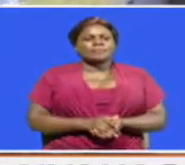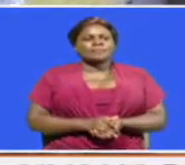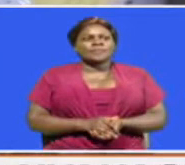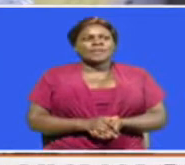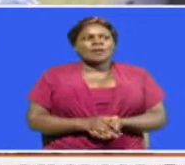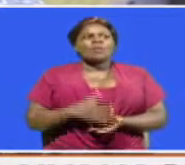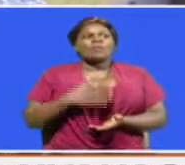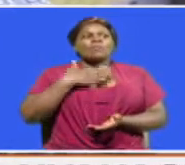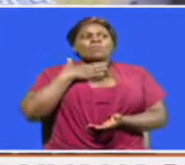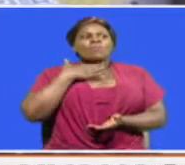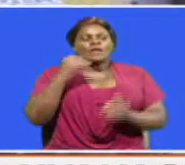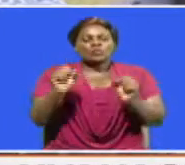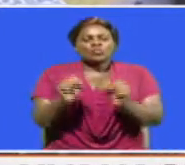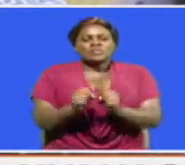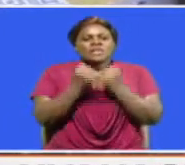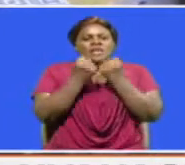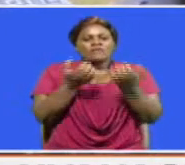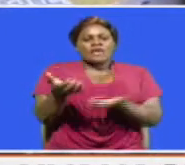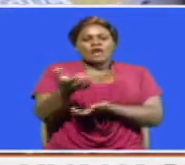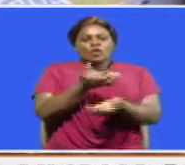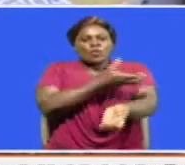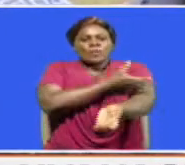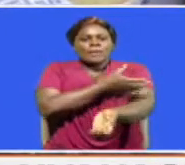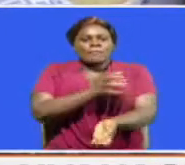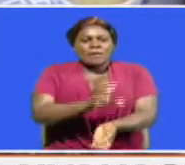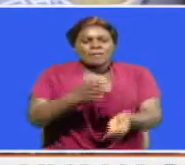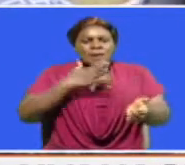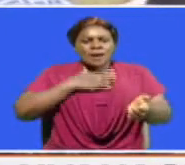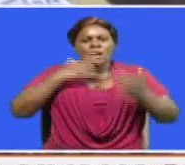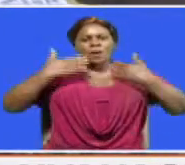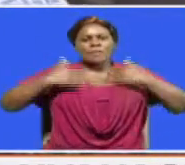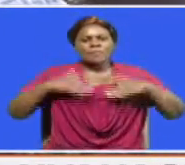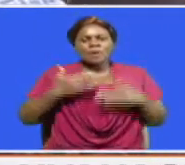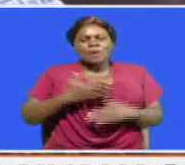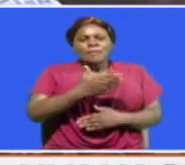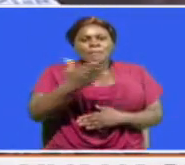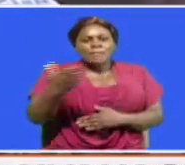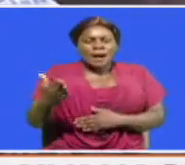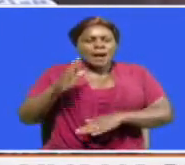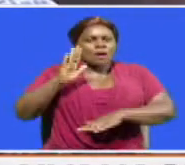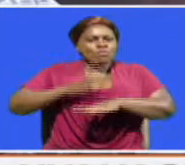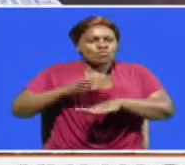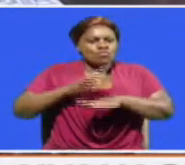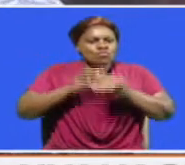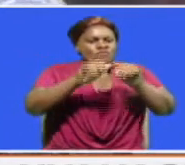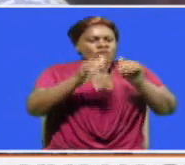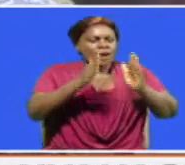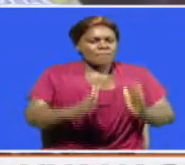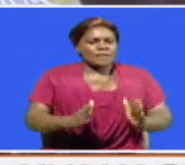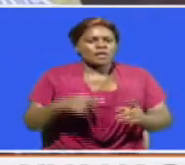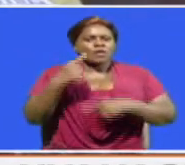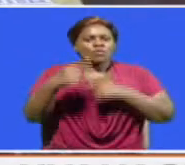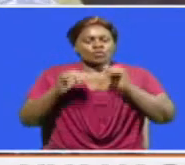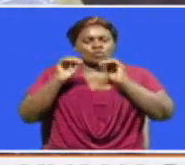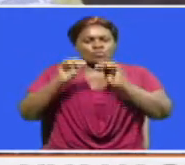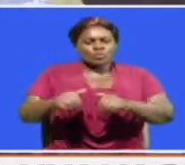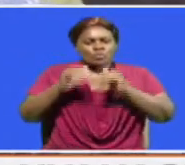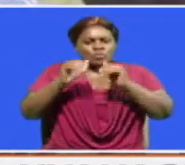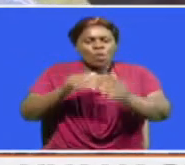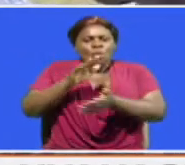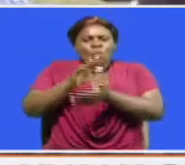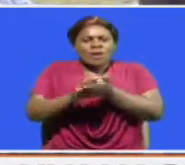Really want to salvage that economic empowerment of our people who are extremely good farmers to continue farming